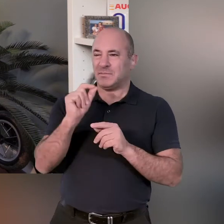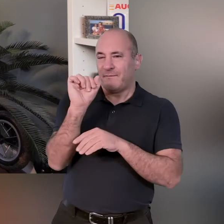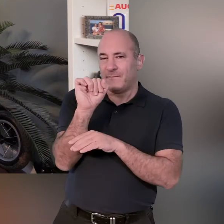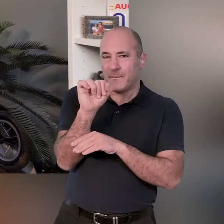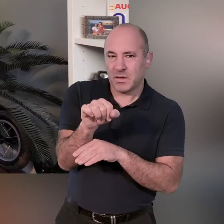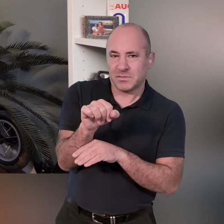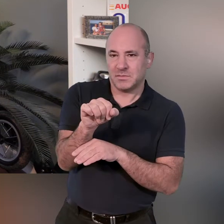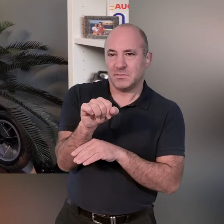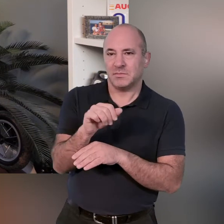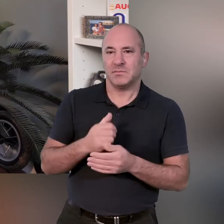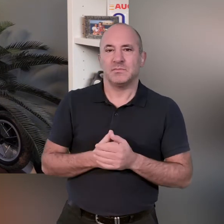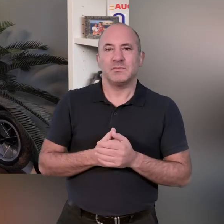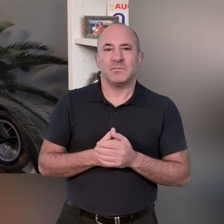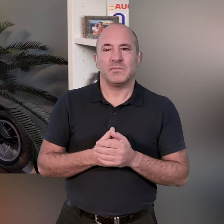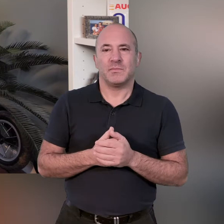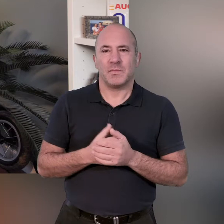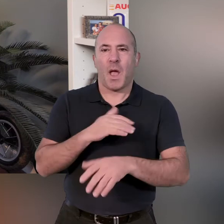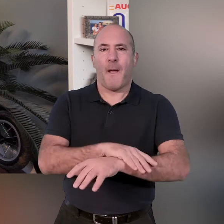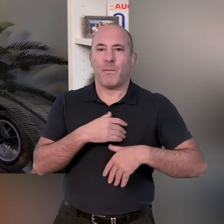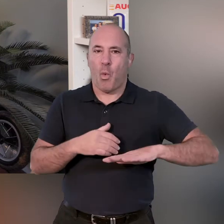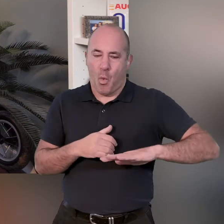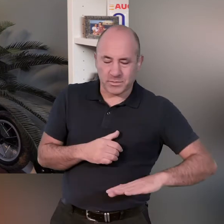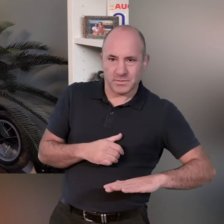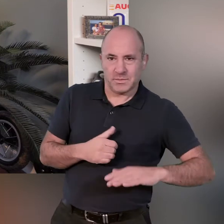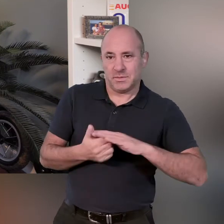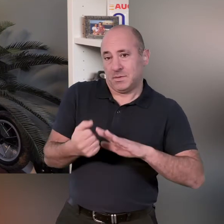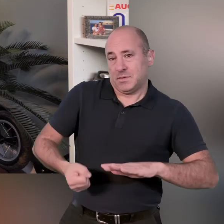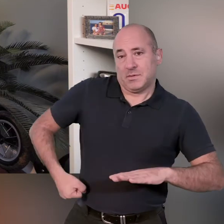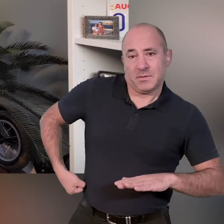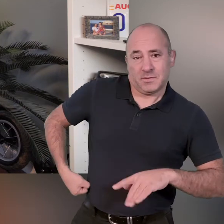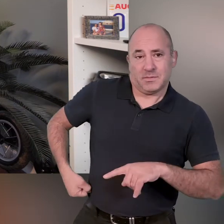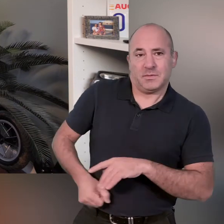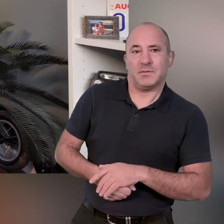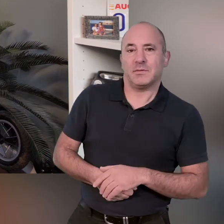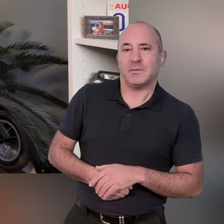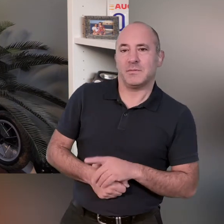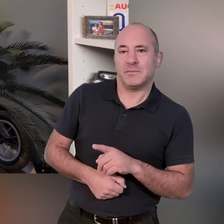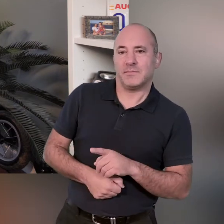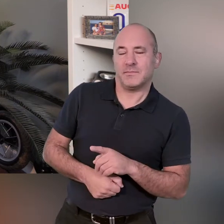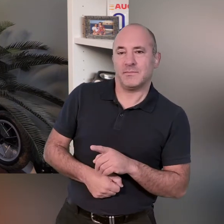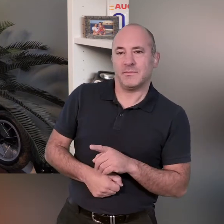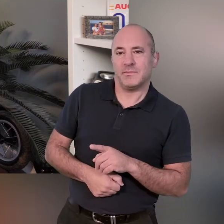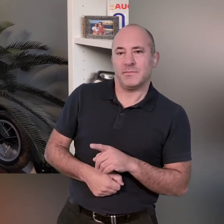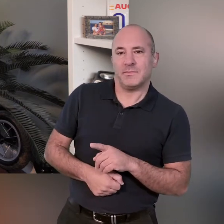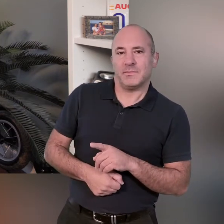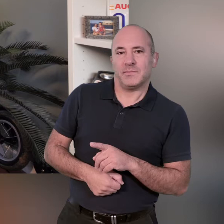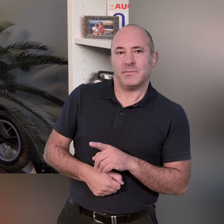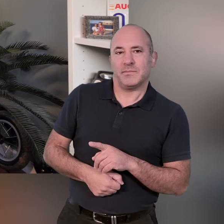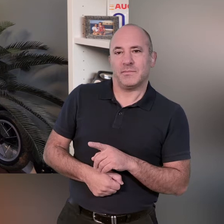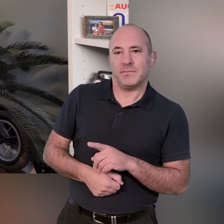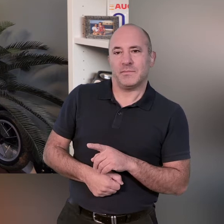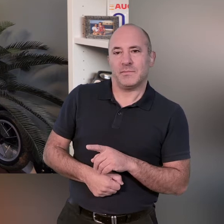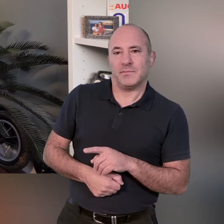slightly. I like to support myself and my arm here. The other arm's here, so we've got it elbow pulled